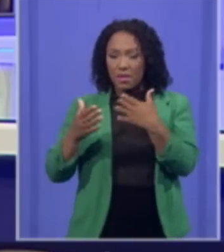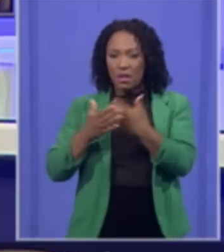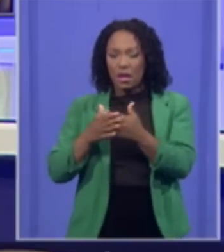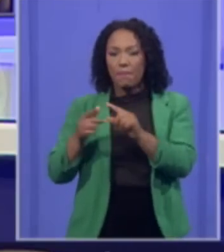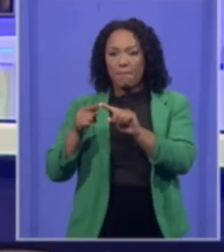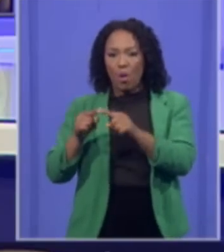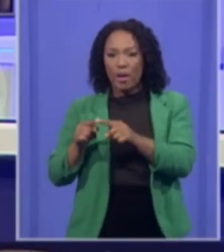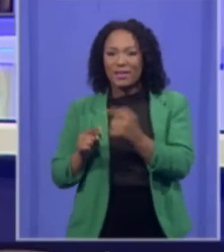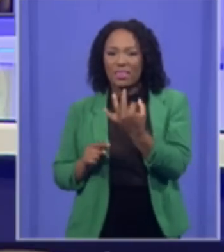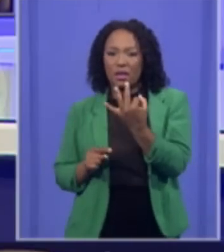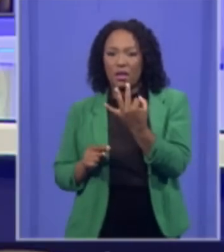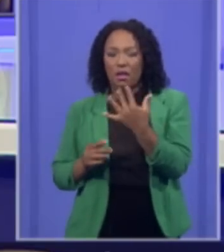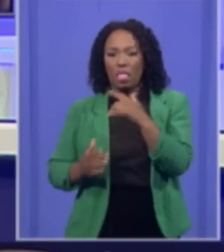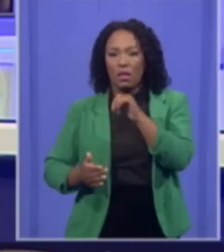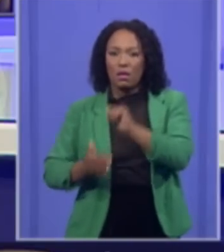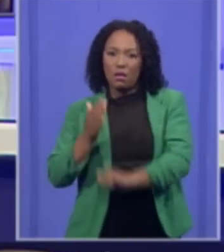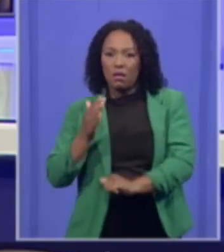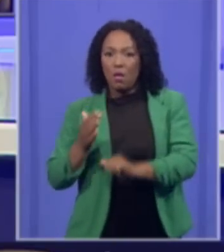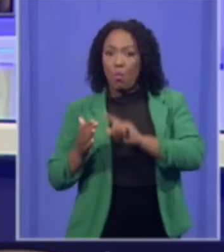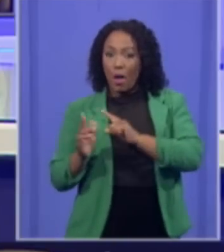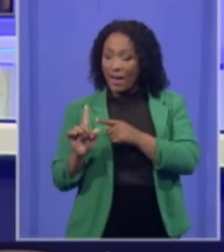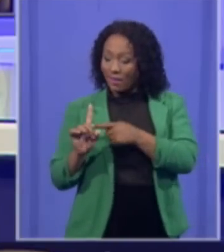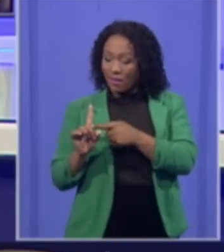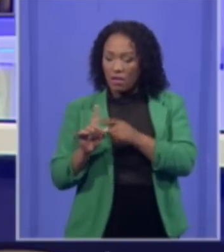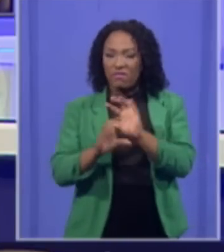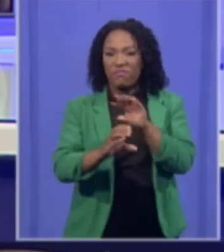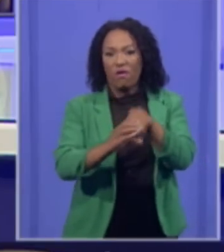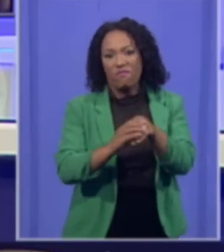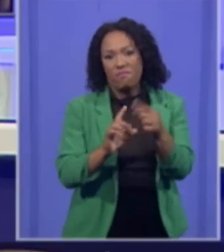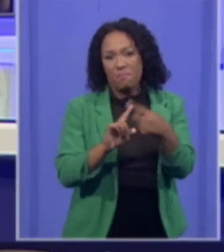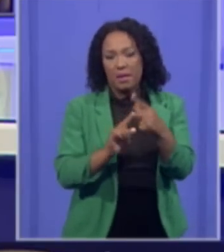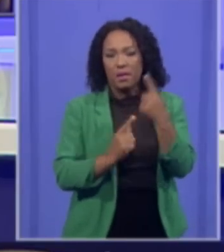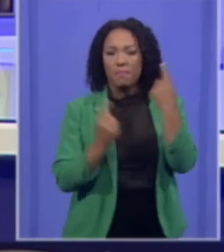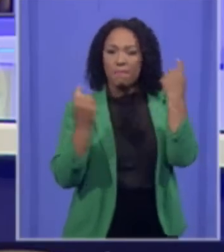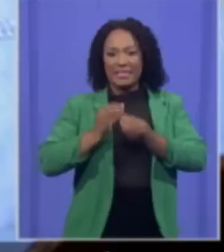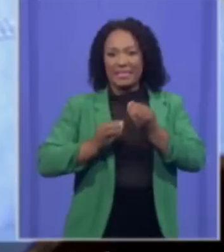ka baka la go bapala ga gagwe papading ya ka Polokwane.